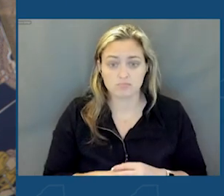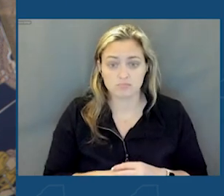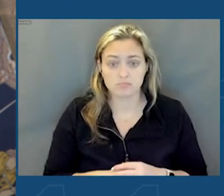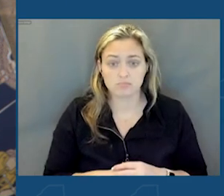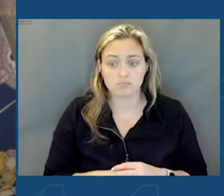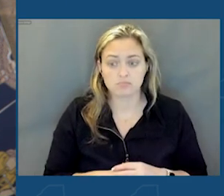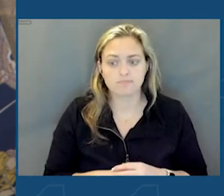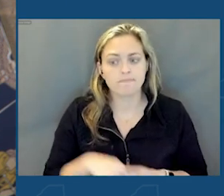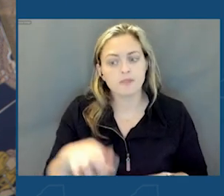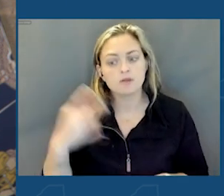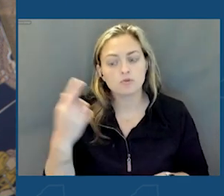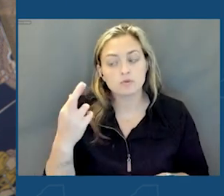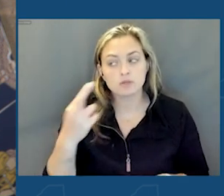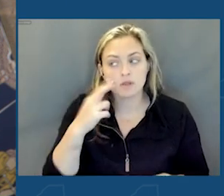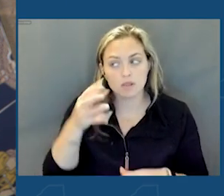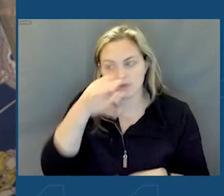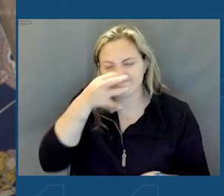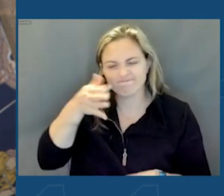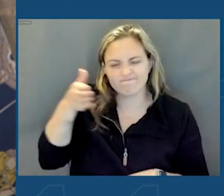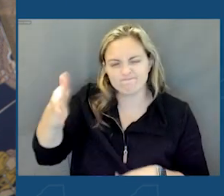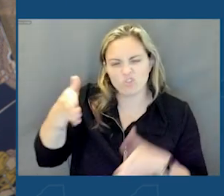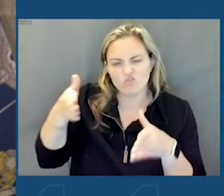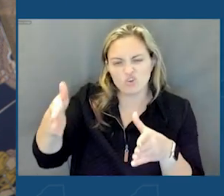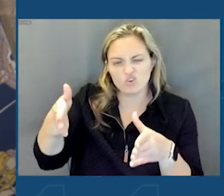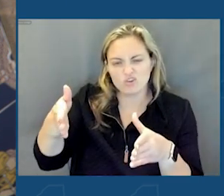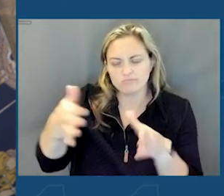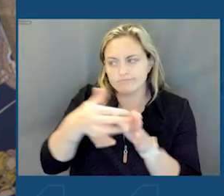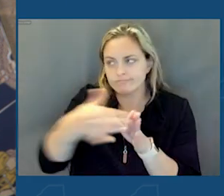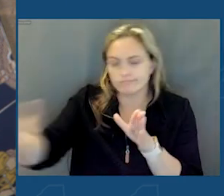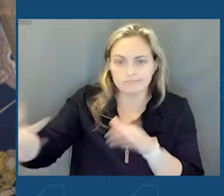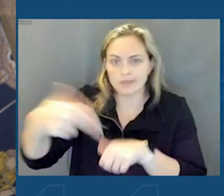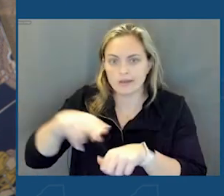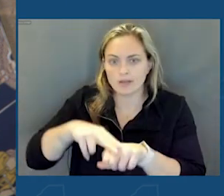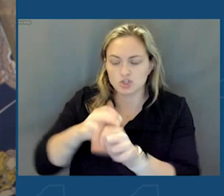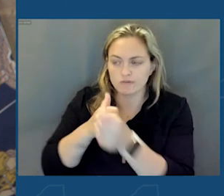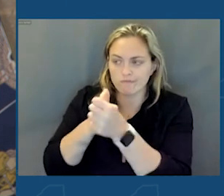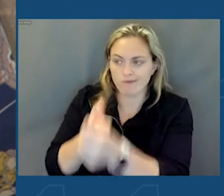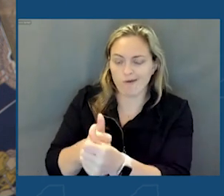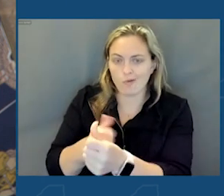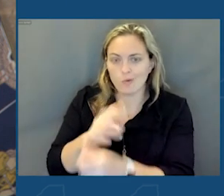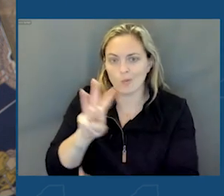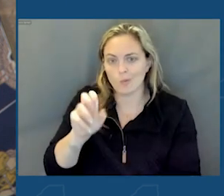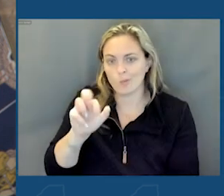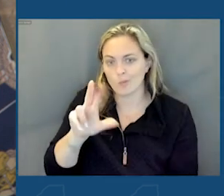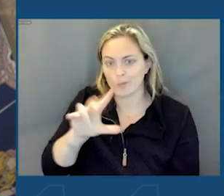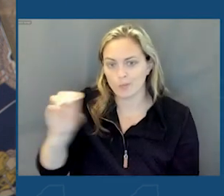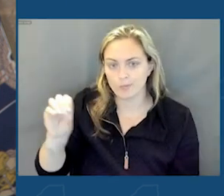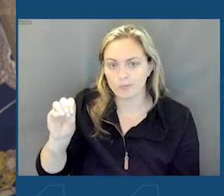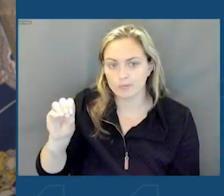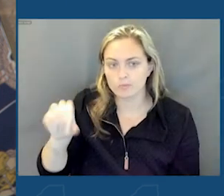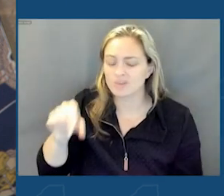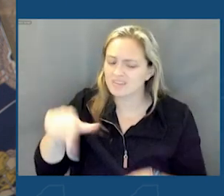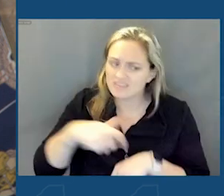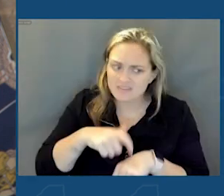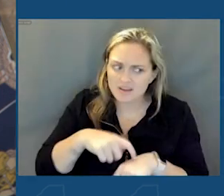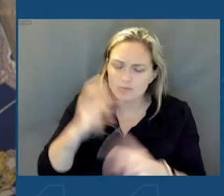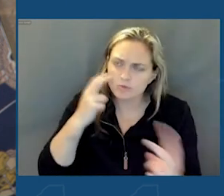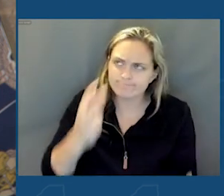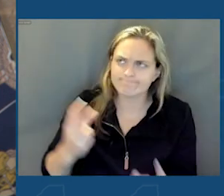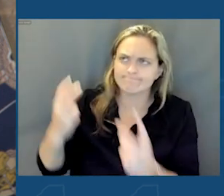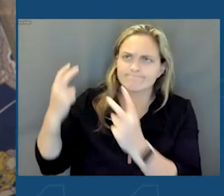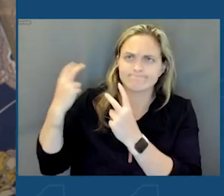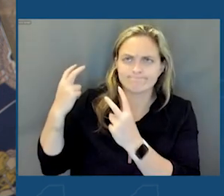why just right up the road here, the rest of the nation followed the lead of little Waterloo in saying this is a time to reflect on